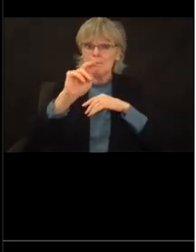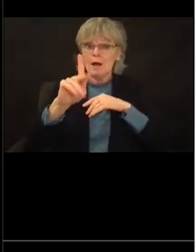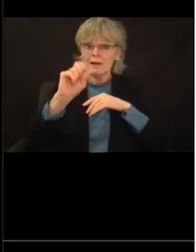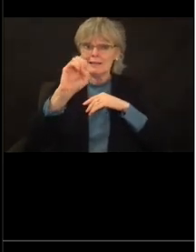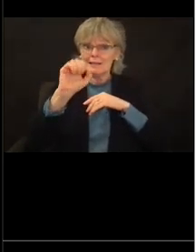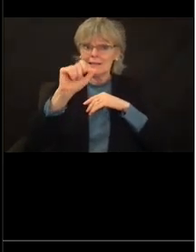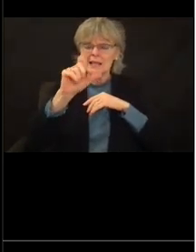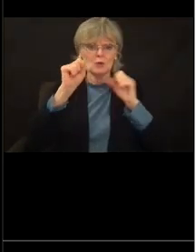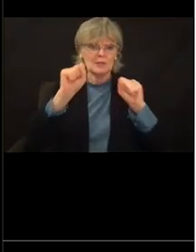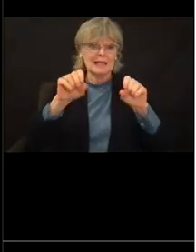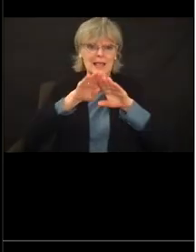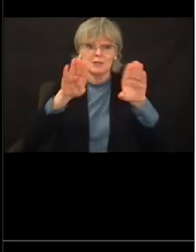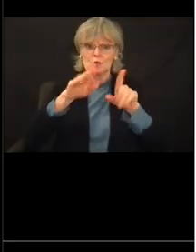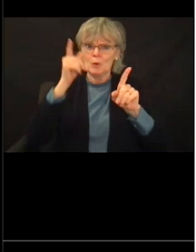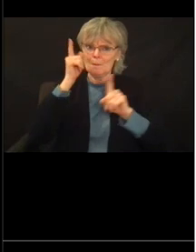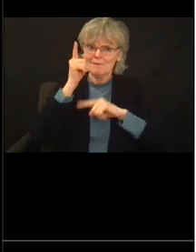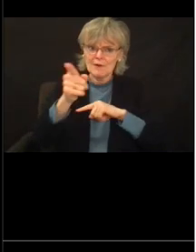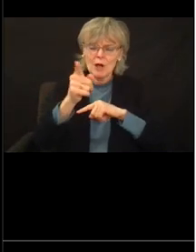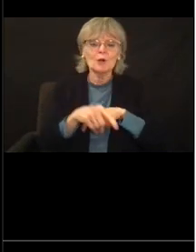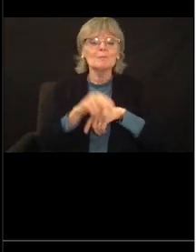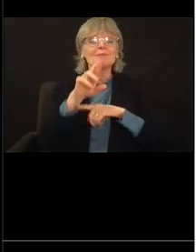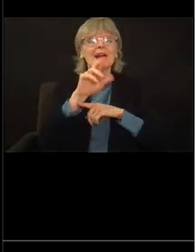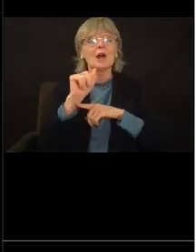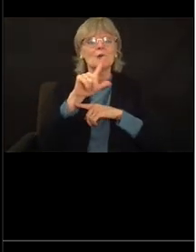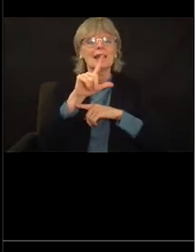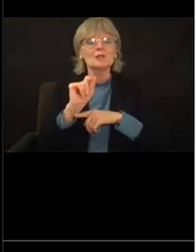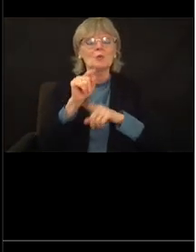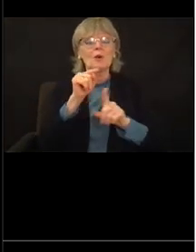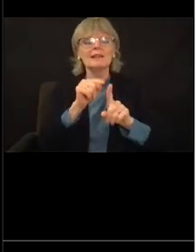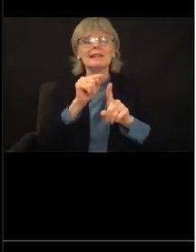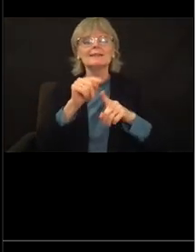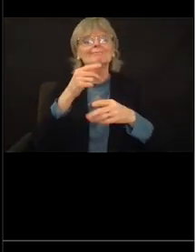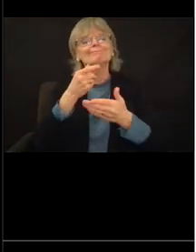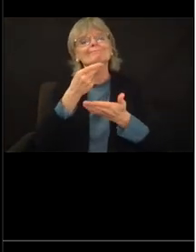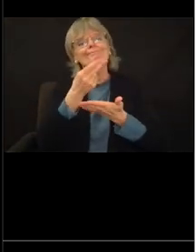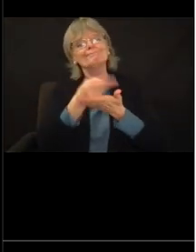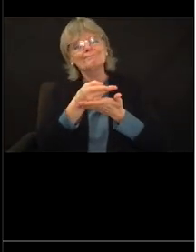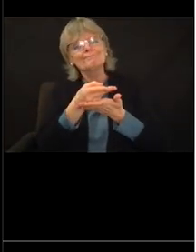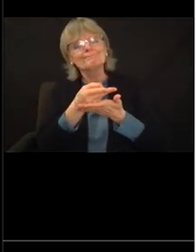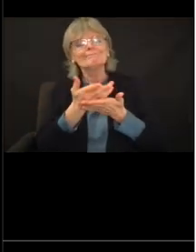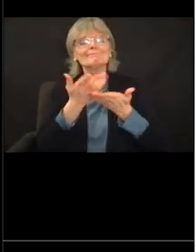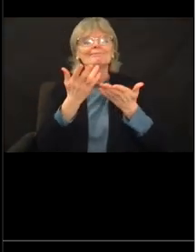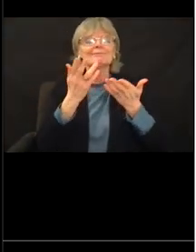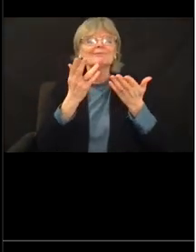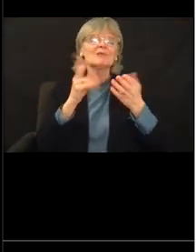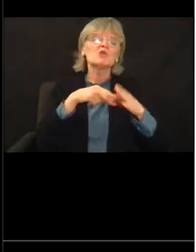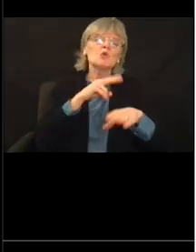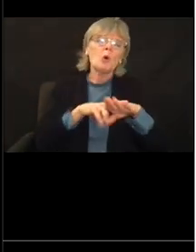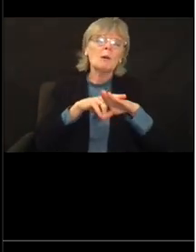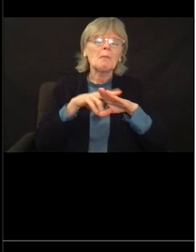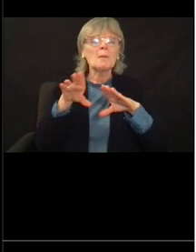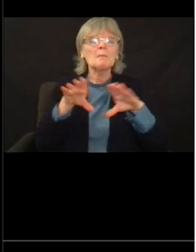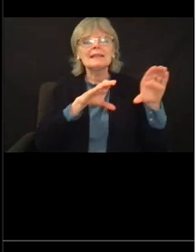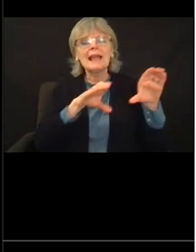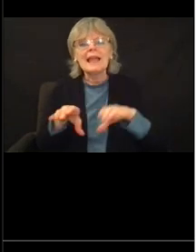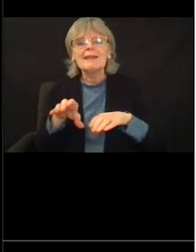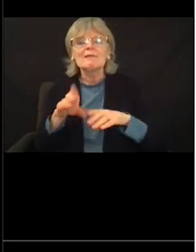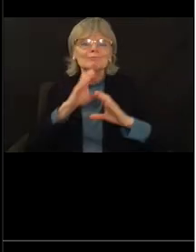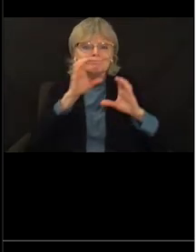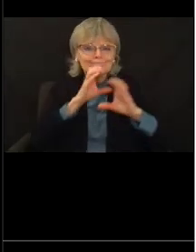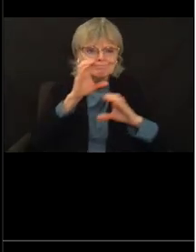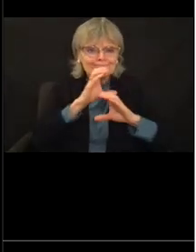And RE20 is she's out on the beach. She's doing her normal behaviors, foraging, looking for